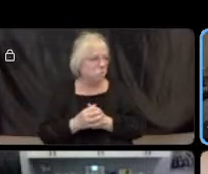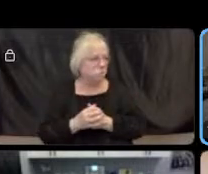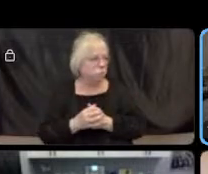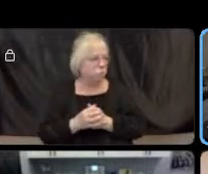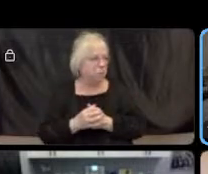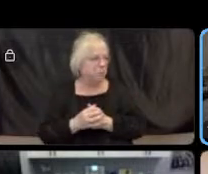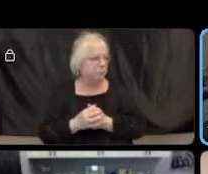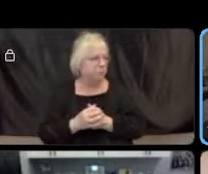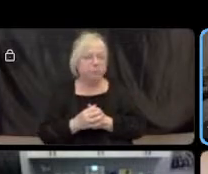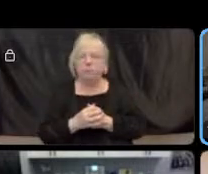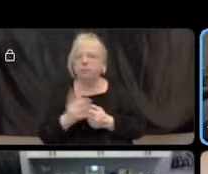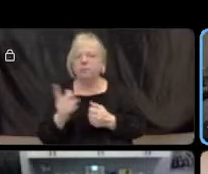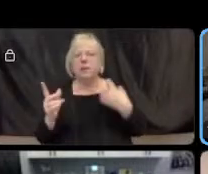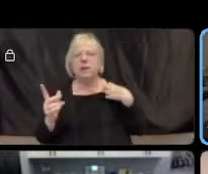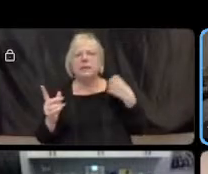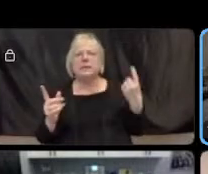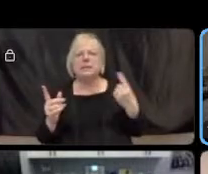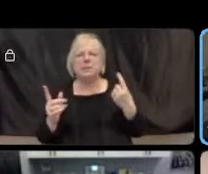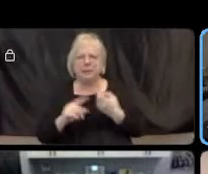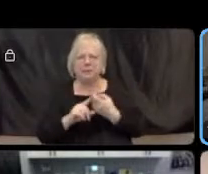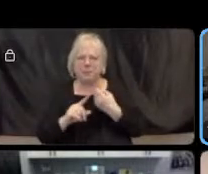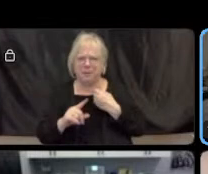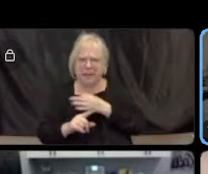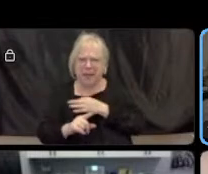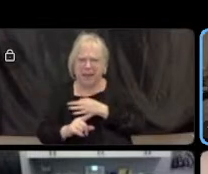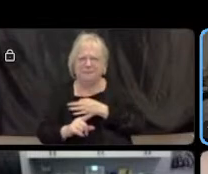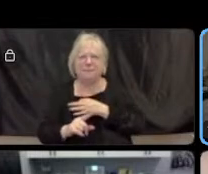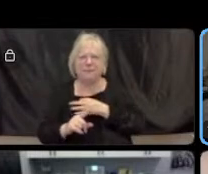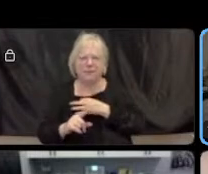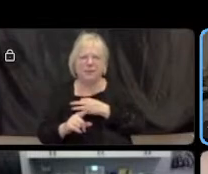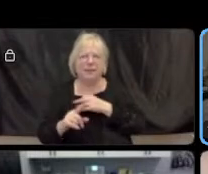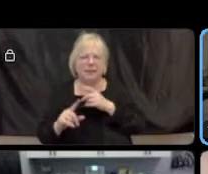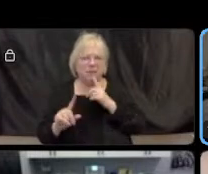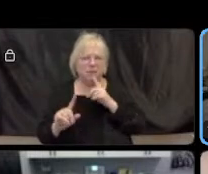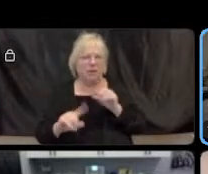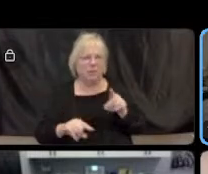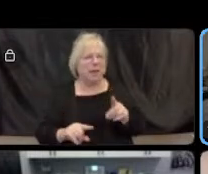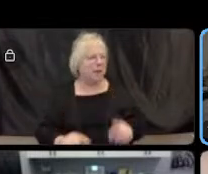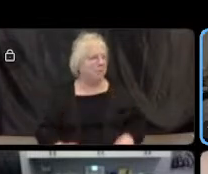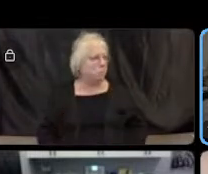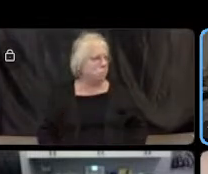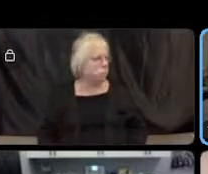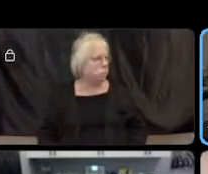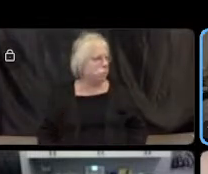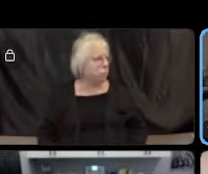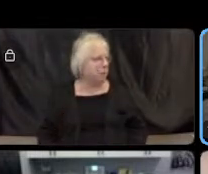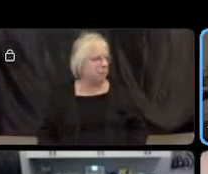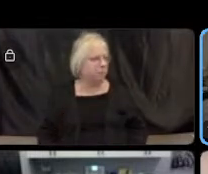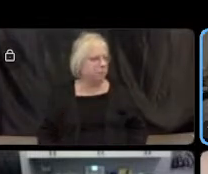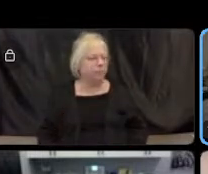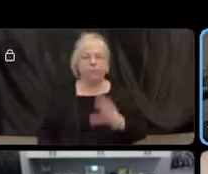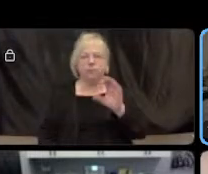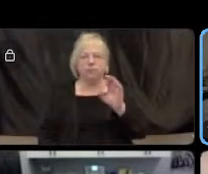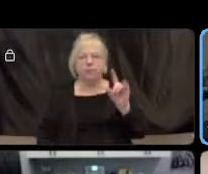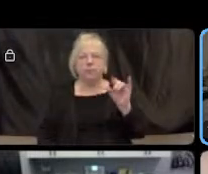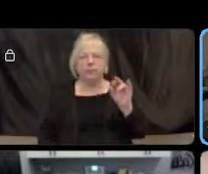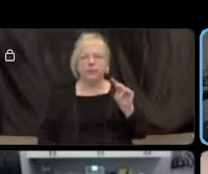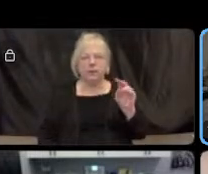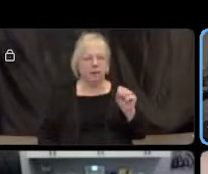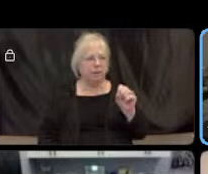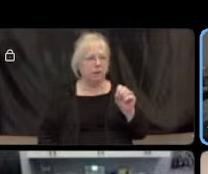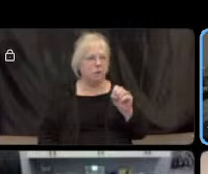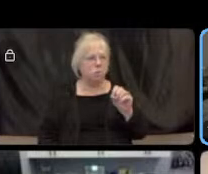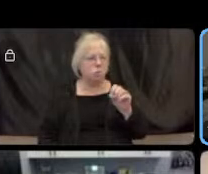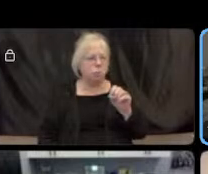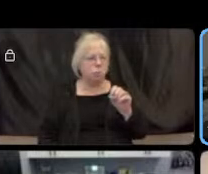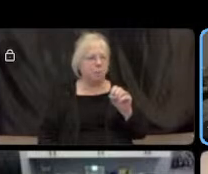Can someone from staff enlighten the applicant what you're speaking of? Well, it's the Commissioner, this is